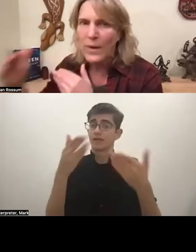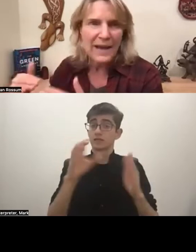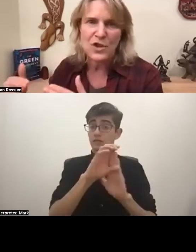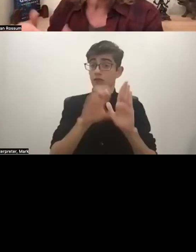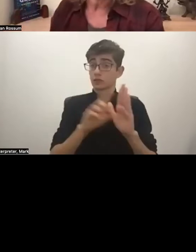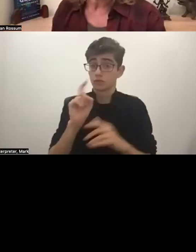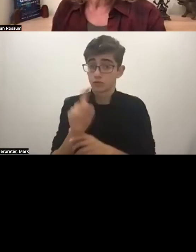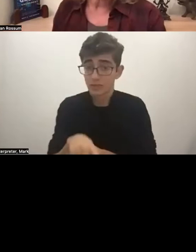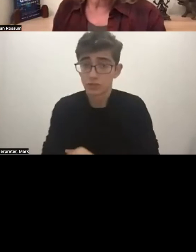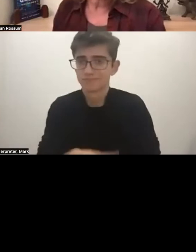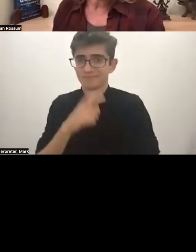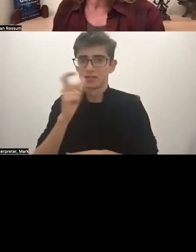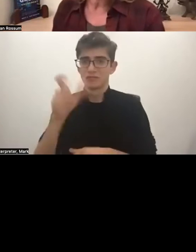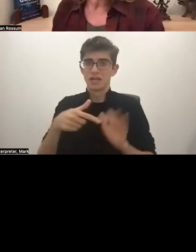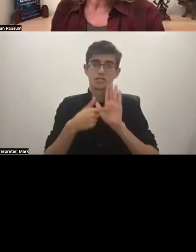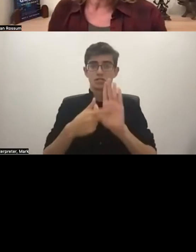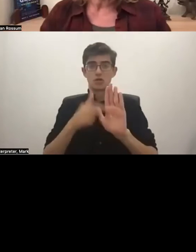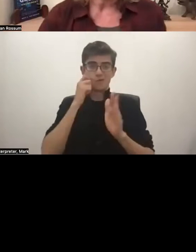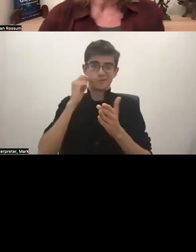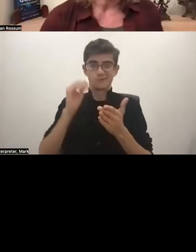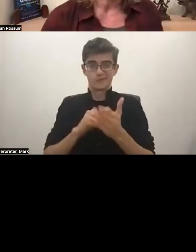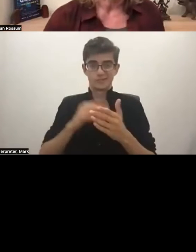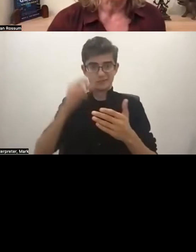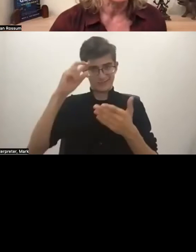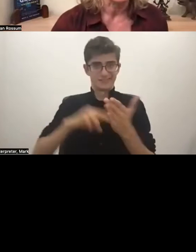You don't have to show racial intent.